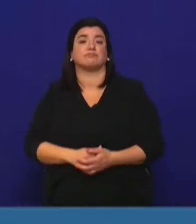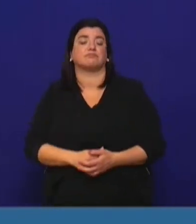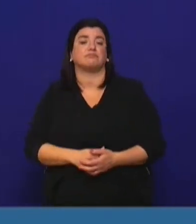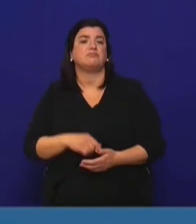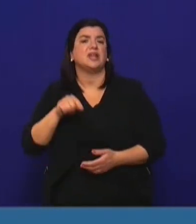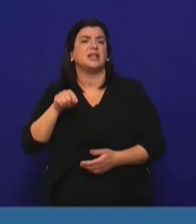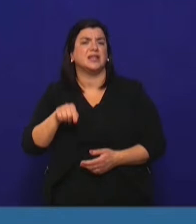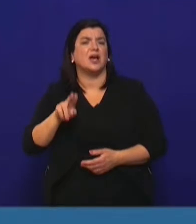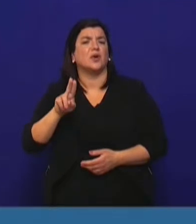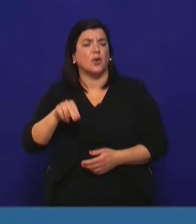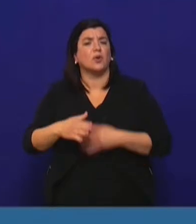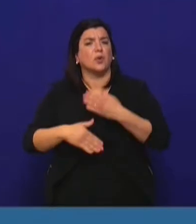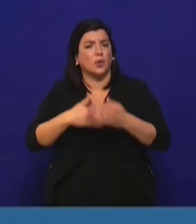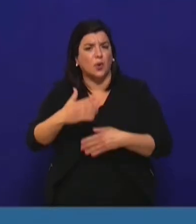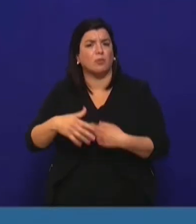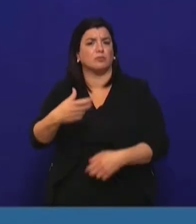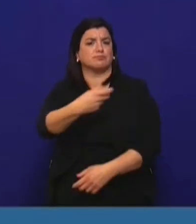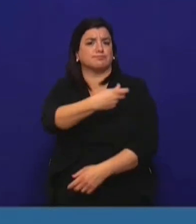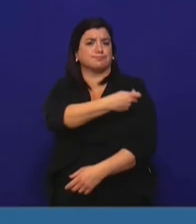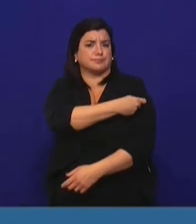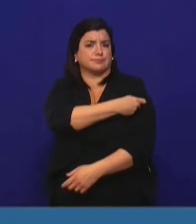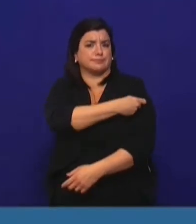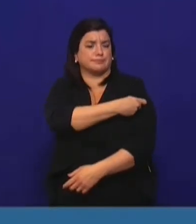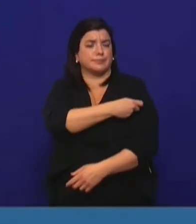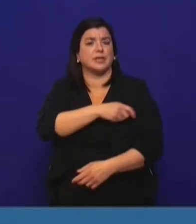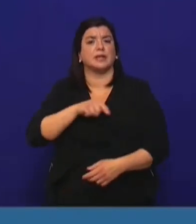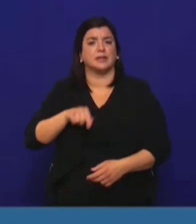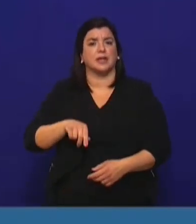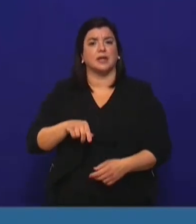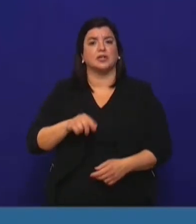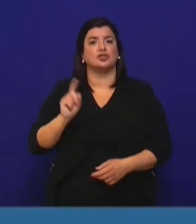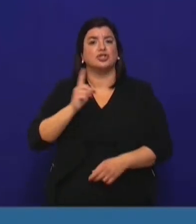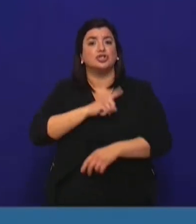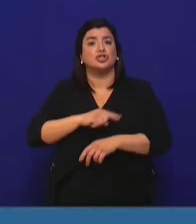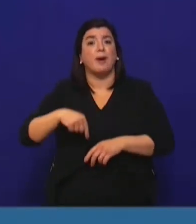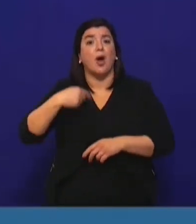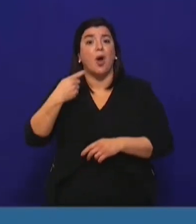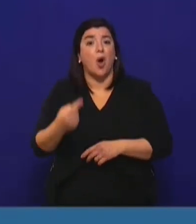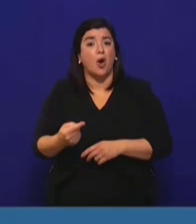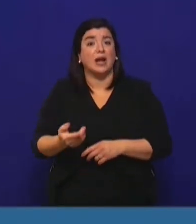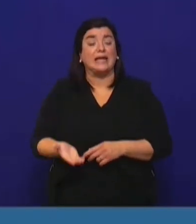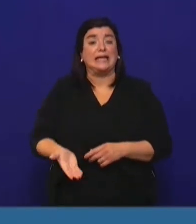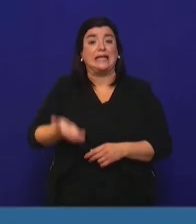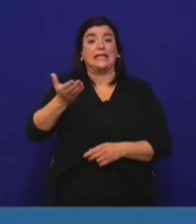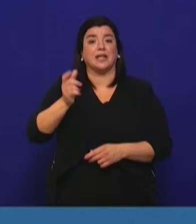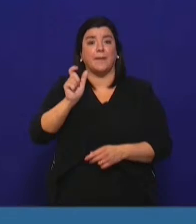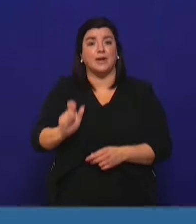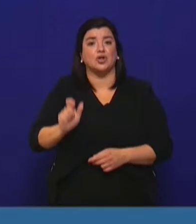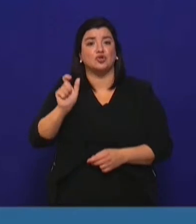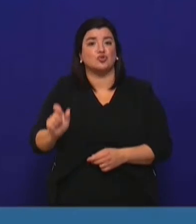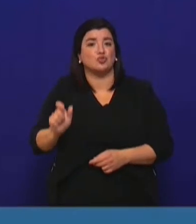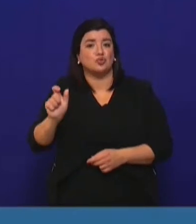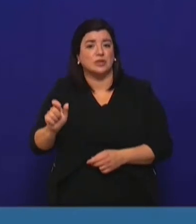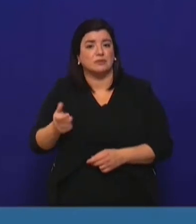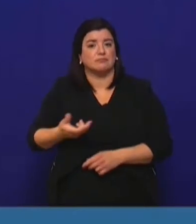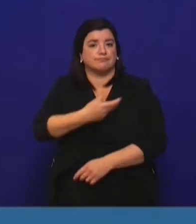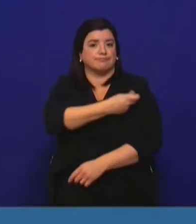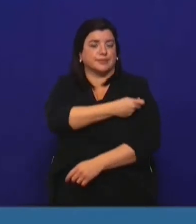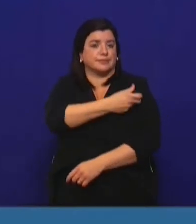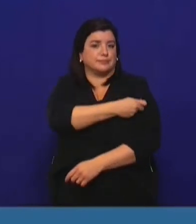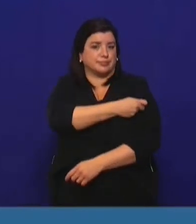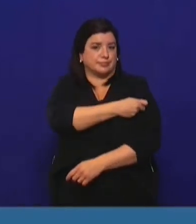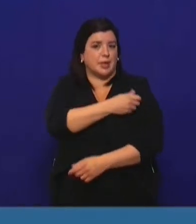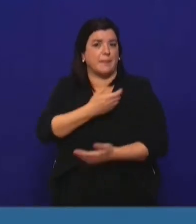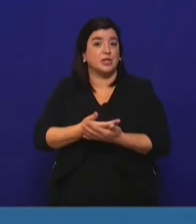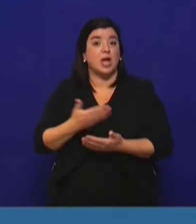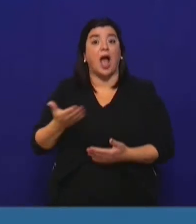dawn nies u ħankomplu nsaħħuh ukoll biex il-ġimgħa d-dieħla wkoll ikollna iktar persuni li jkunu qegħdin inlaqmu ħalli nħaffu iktar